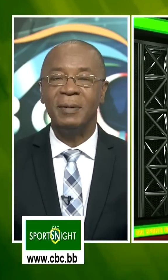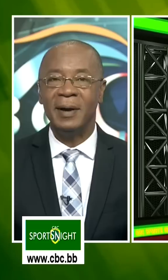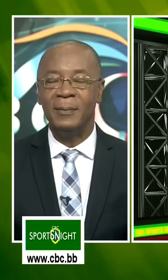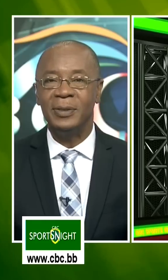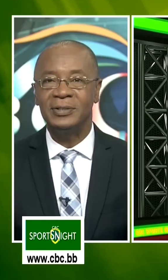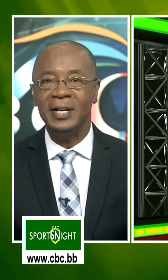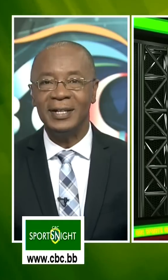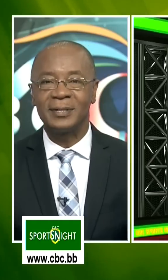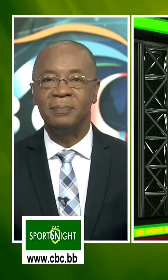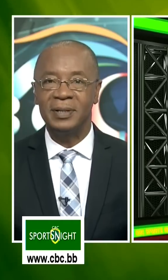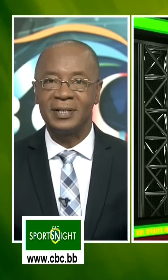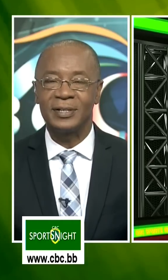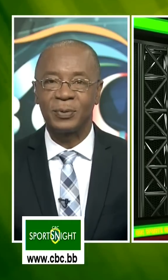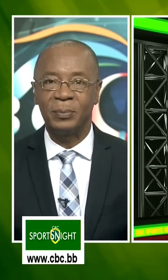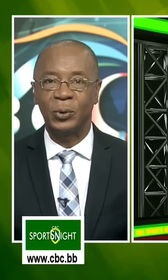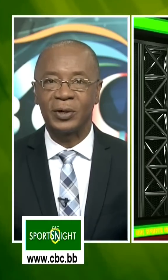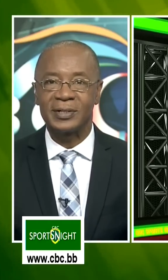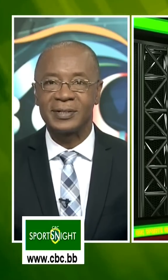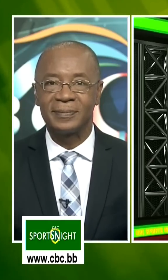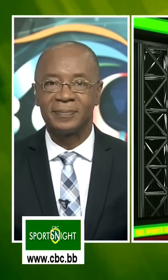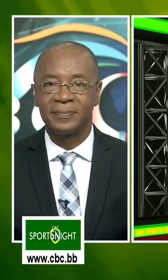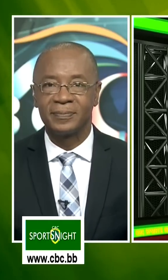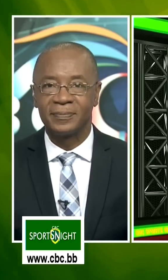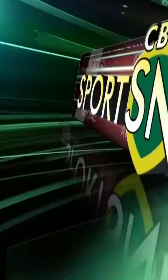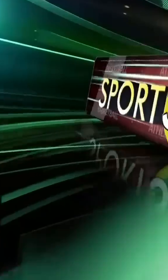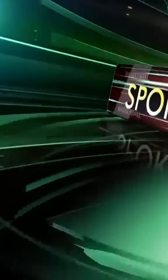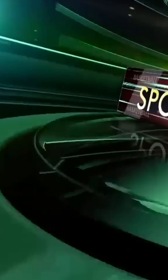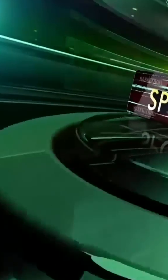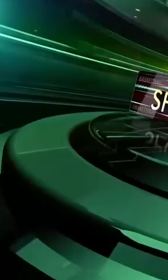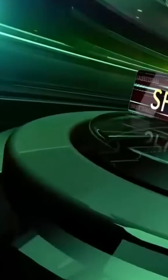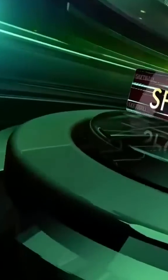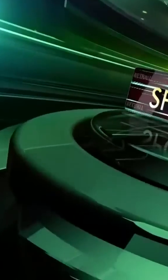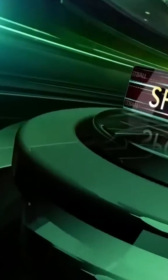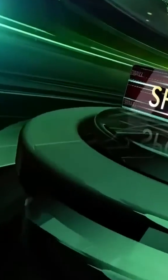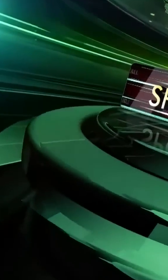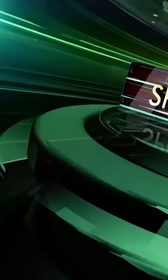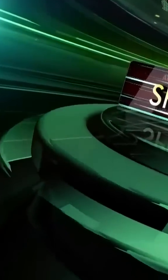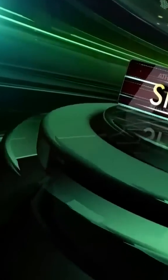We're coming back with tonight's business report.